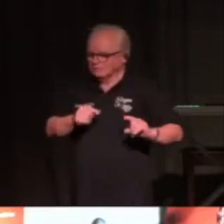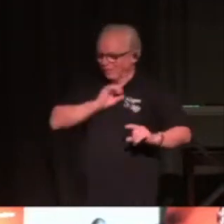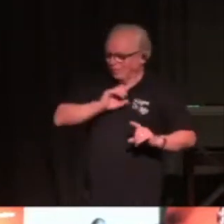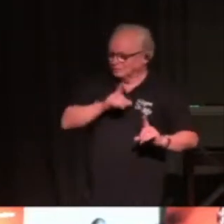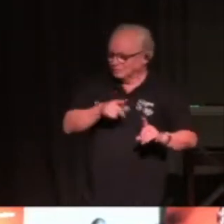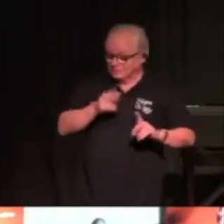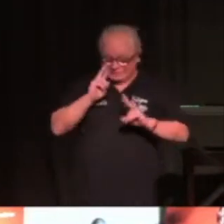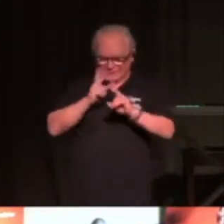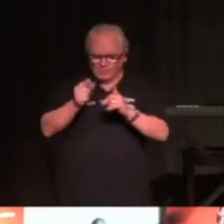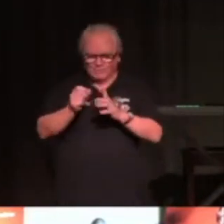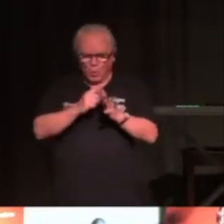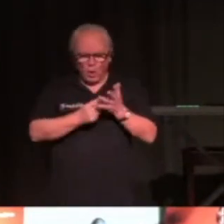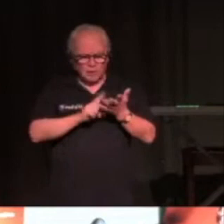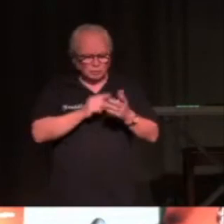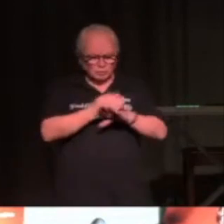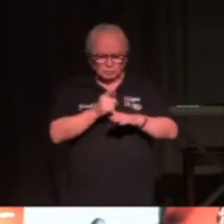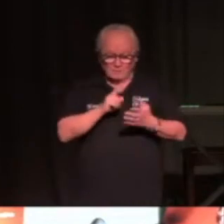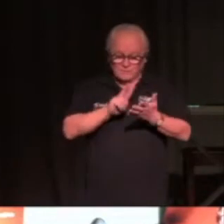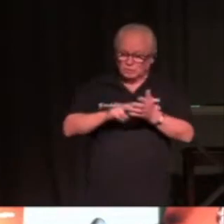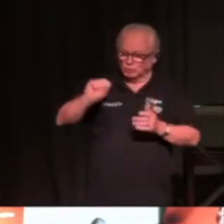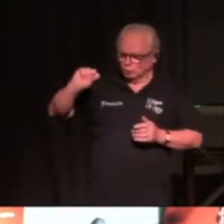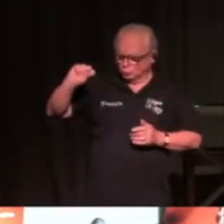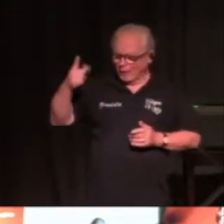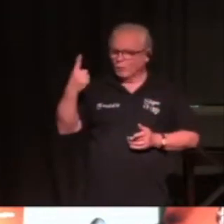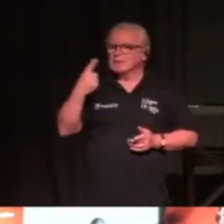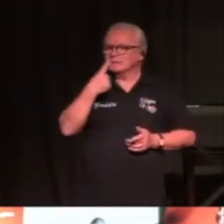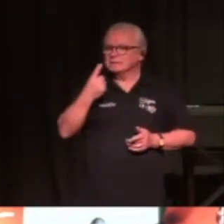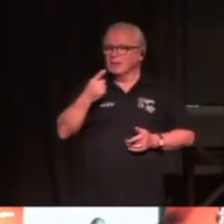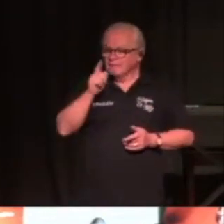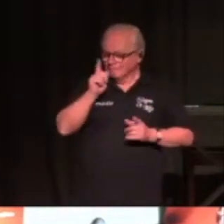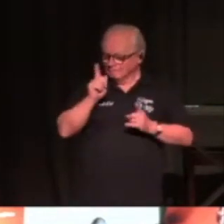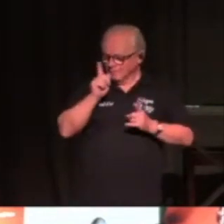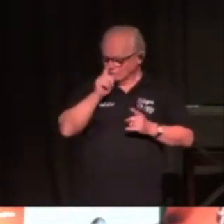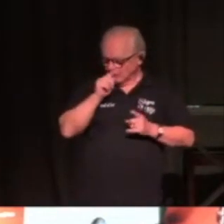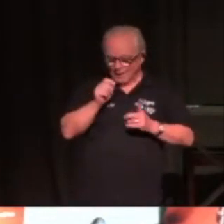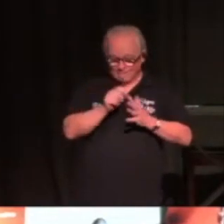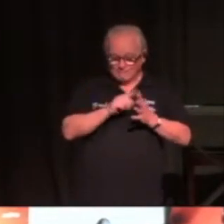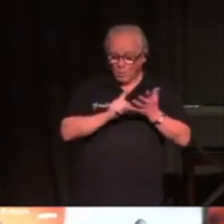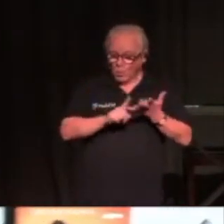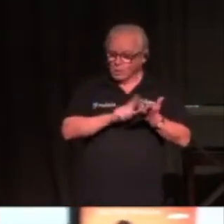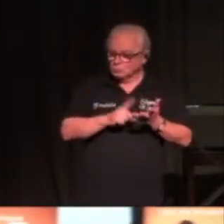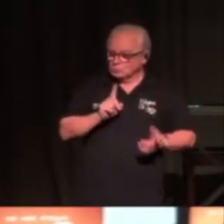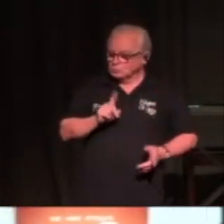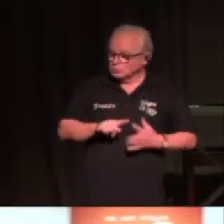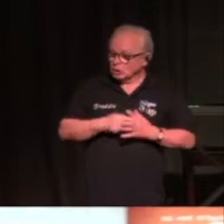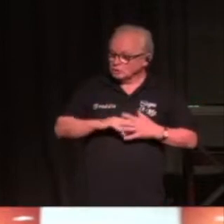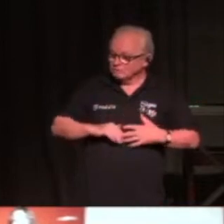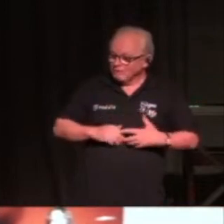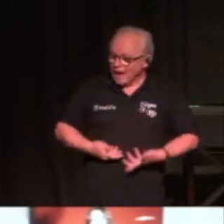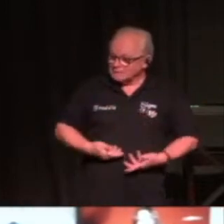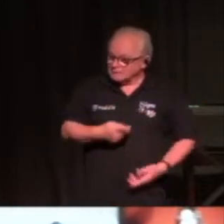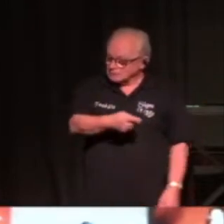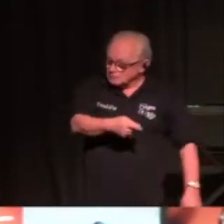Paul says. Verse 21. Strangely, Paul goes into a long fast.